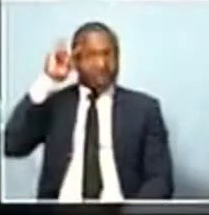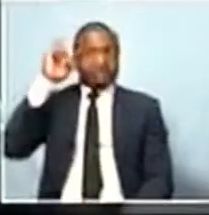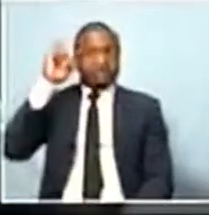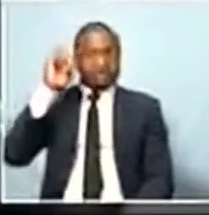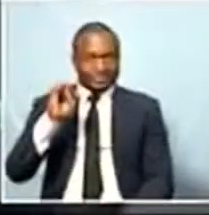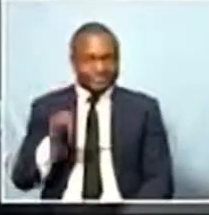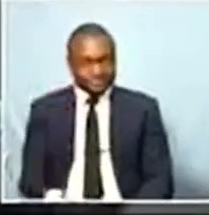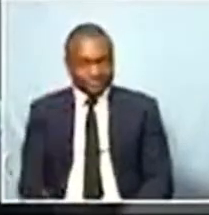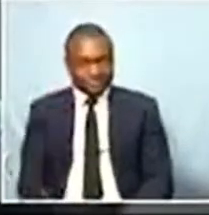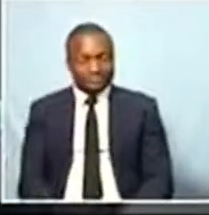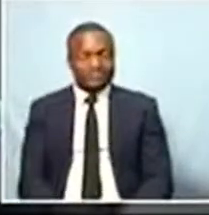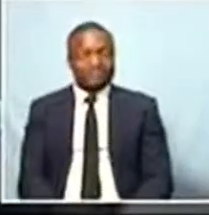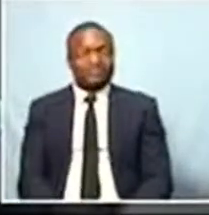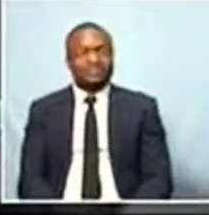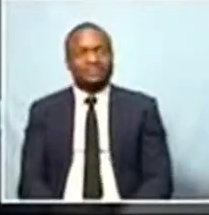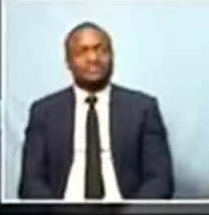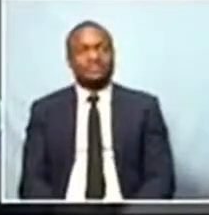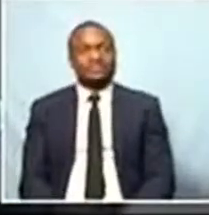on